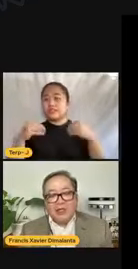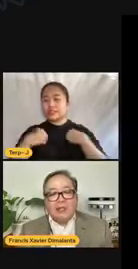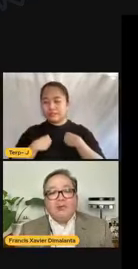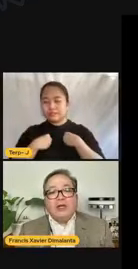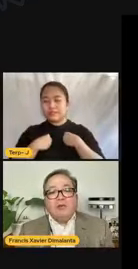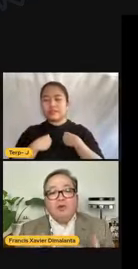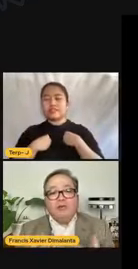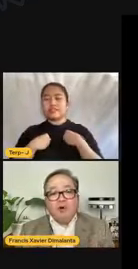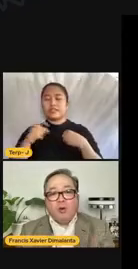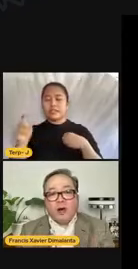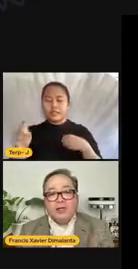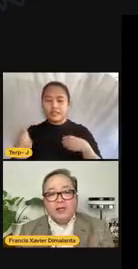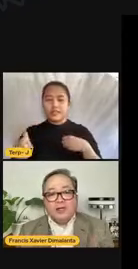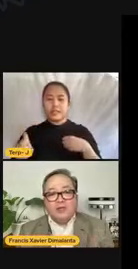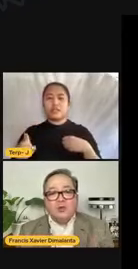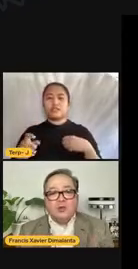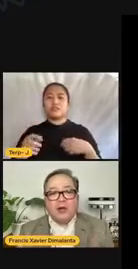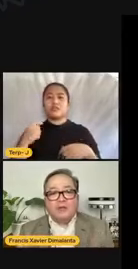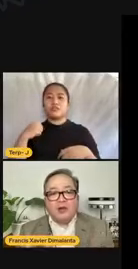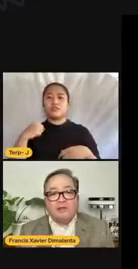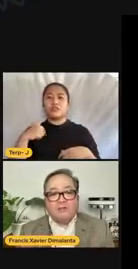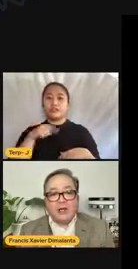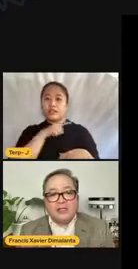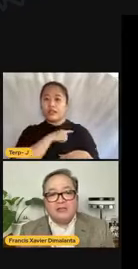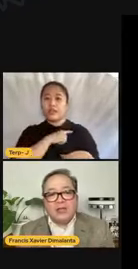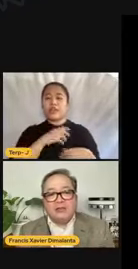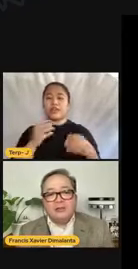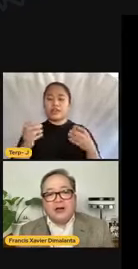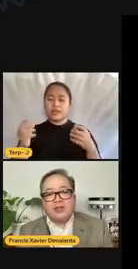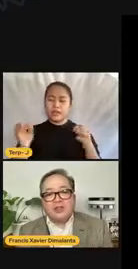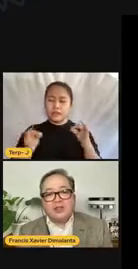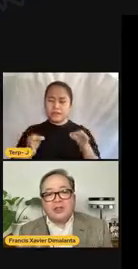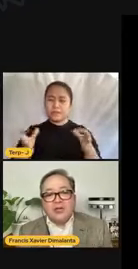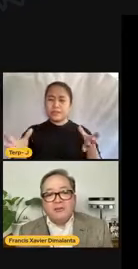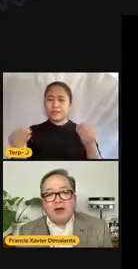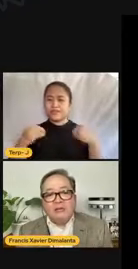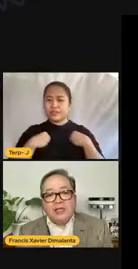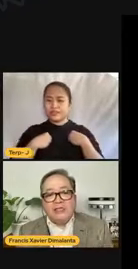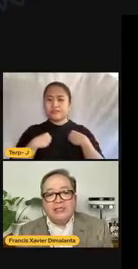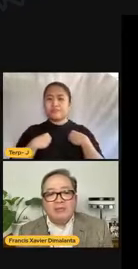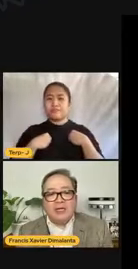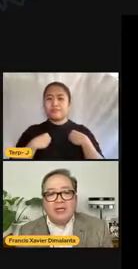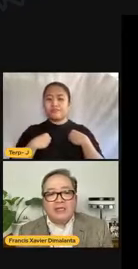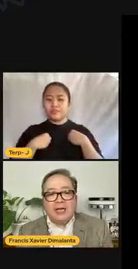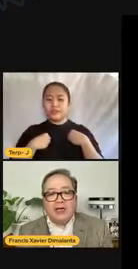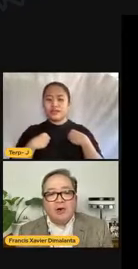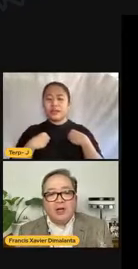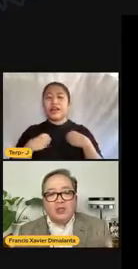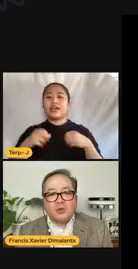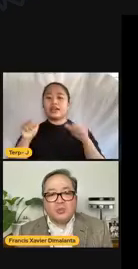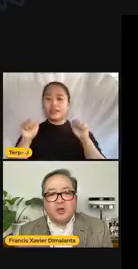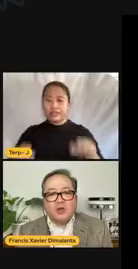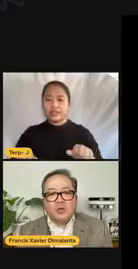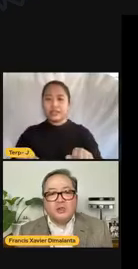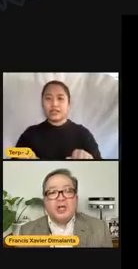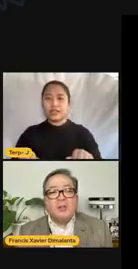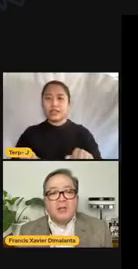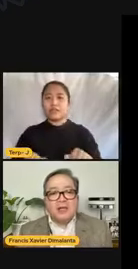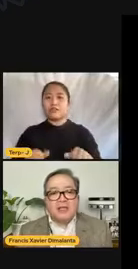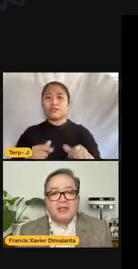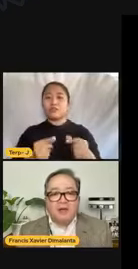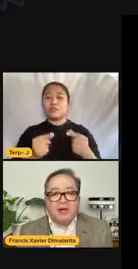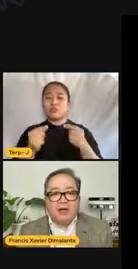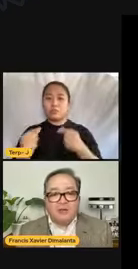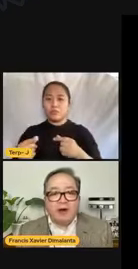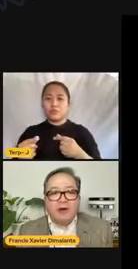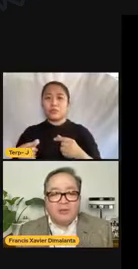condition, then we can move forward. So we have to have positive child factors, family, siblings, and all our support groups,